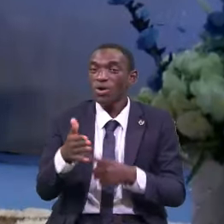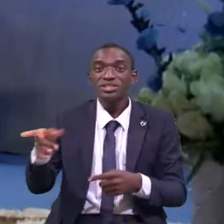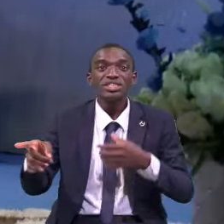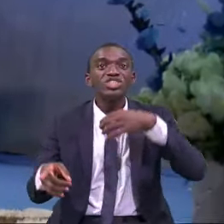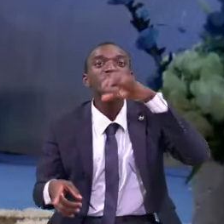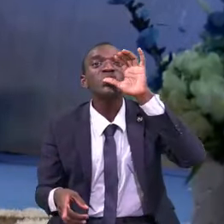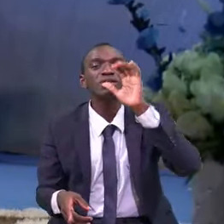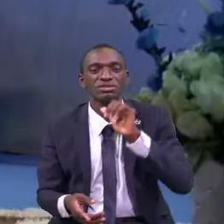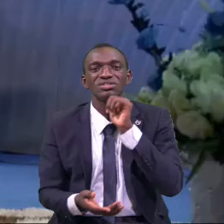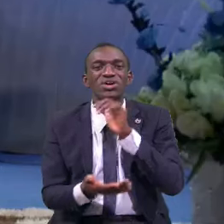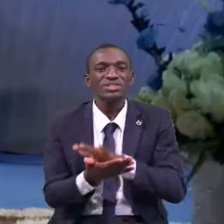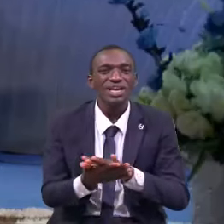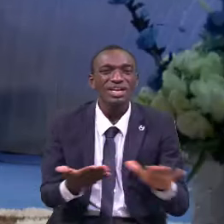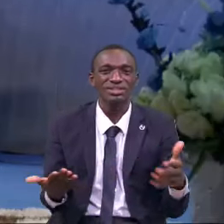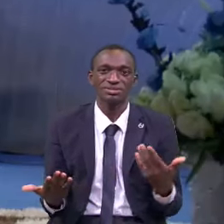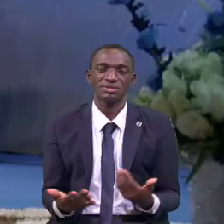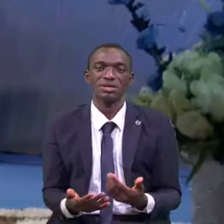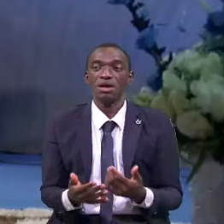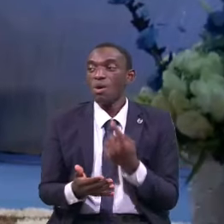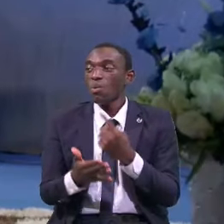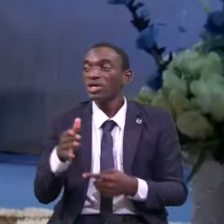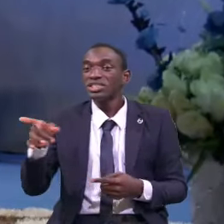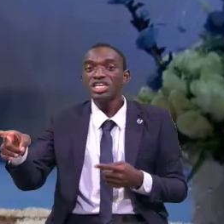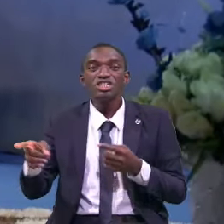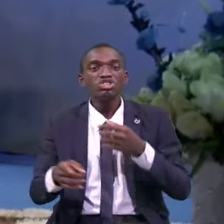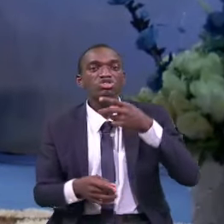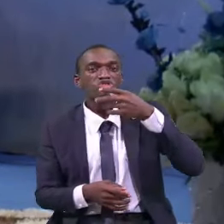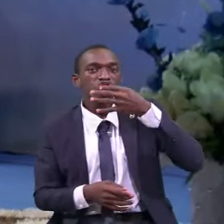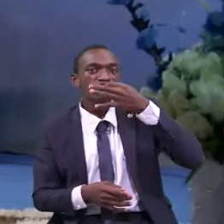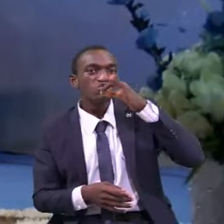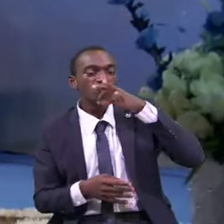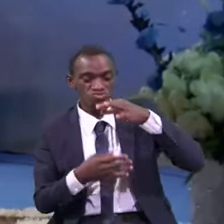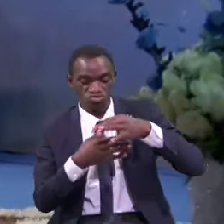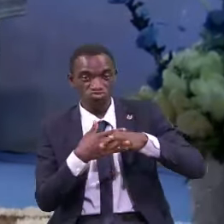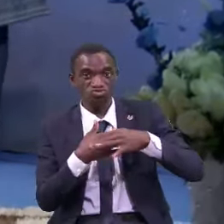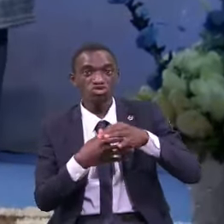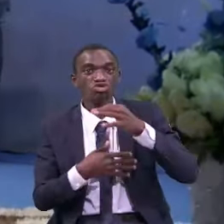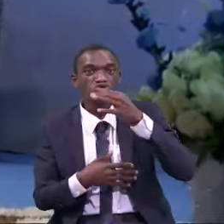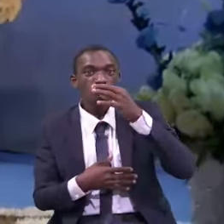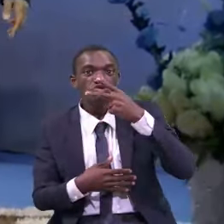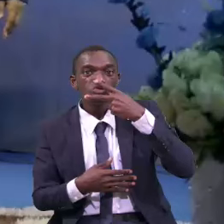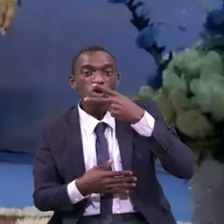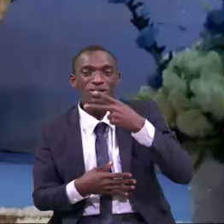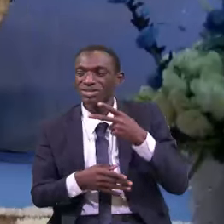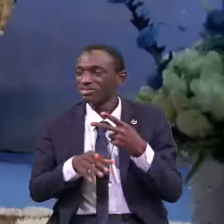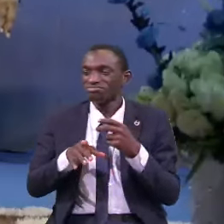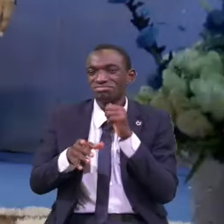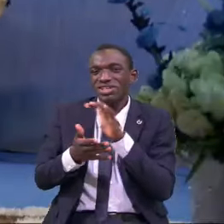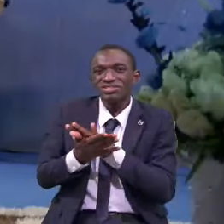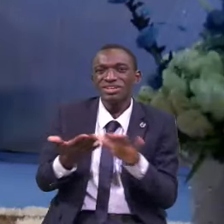unclean. What he smokes, unclean. No doubt, like that